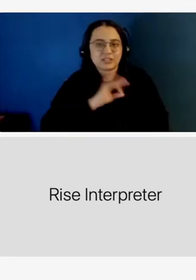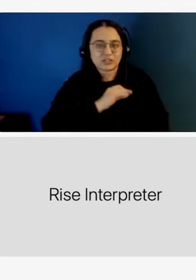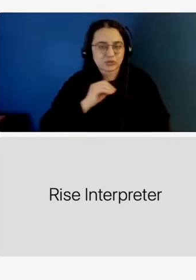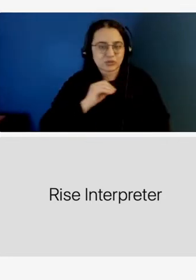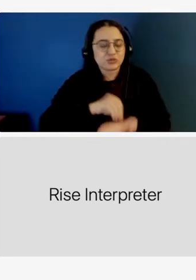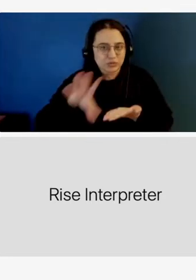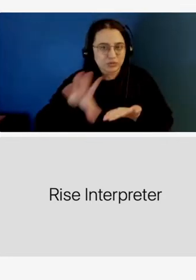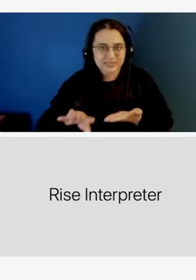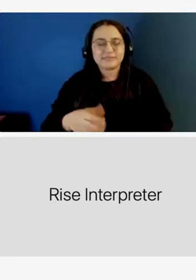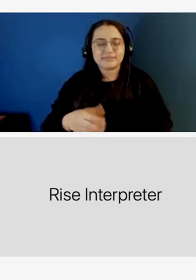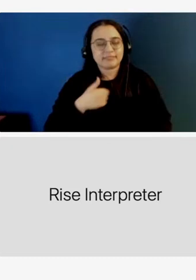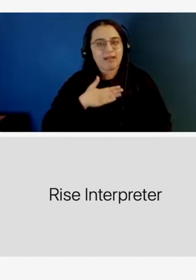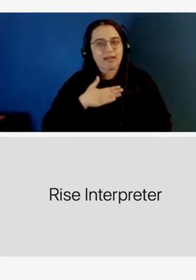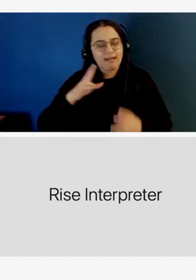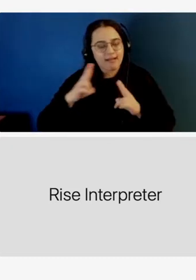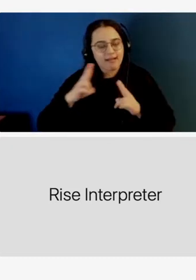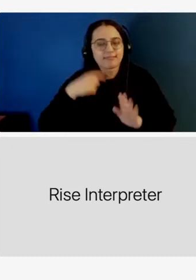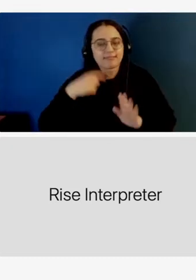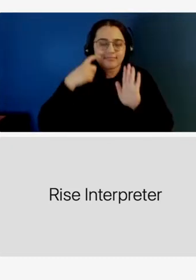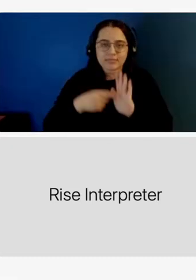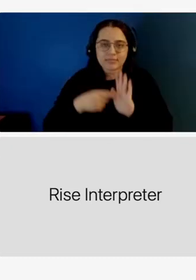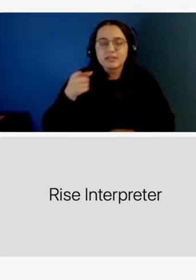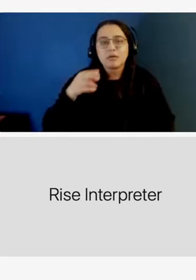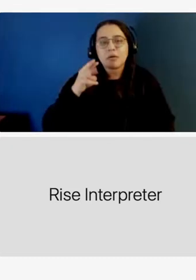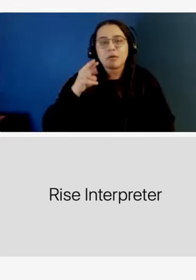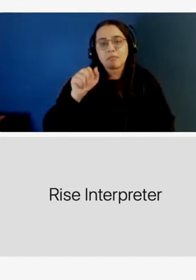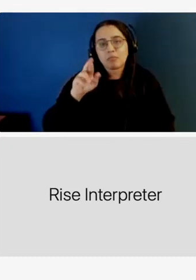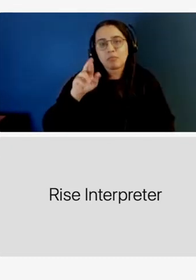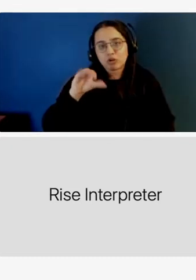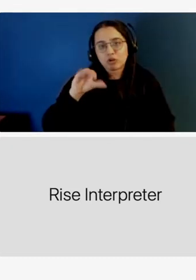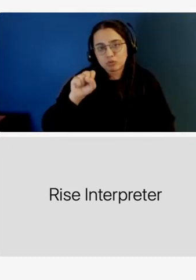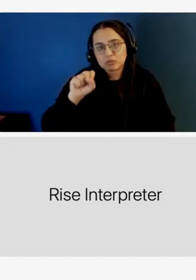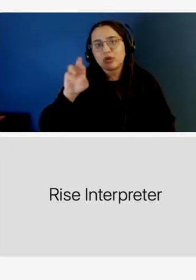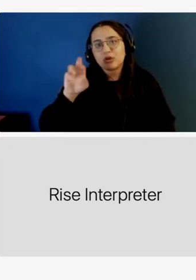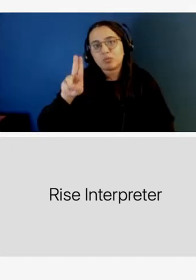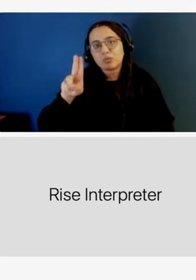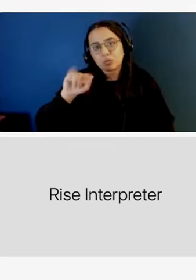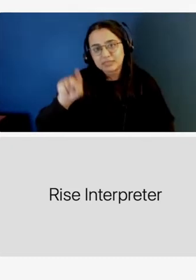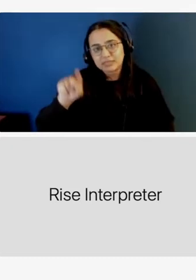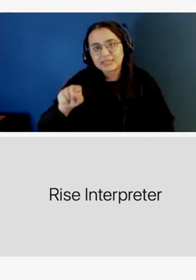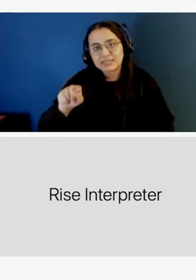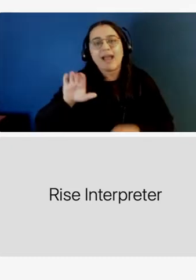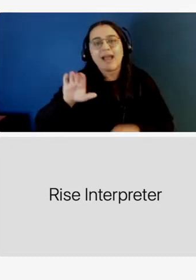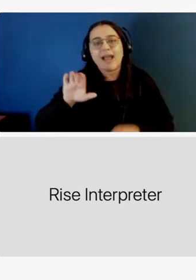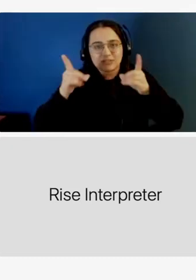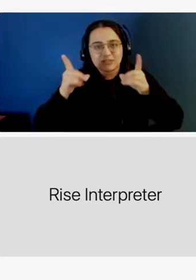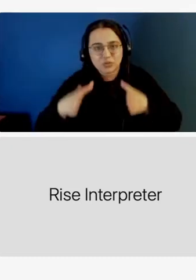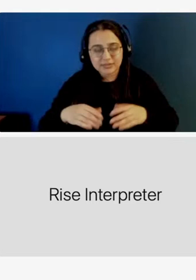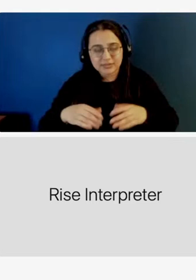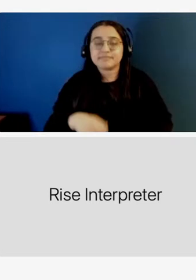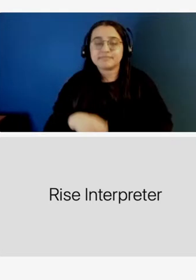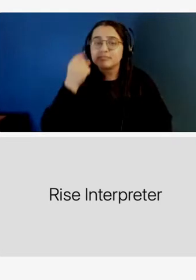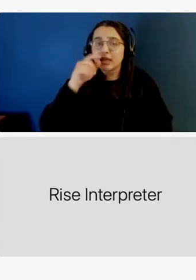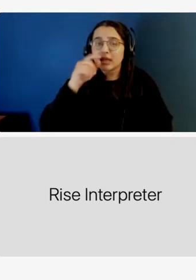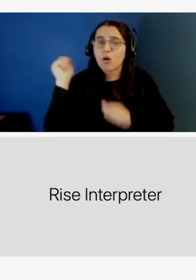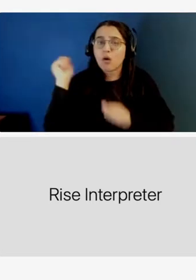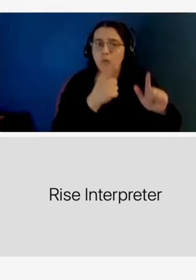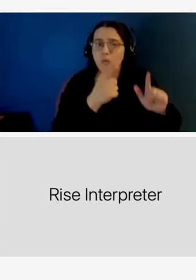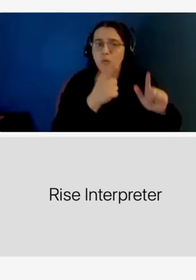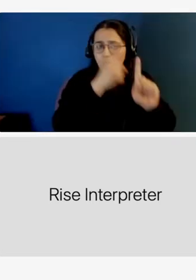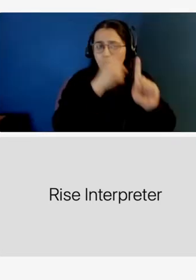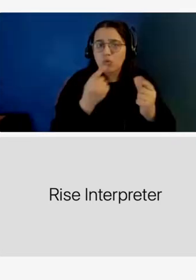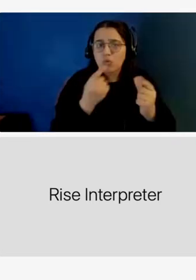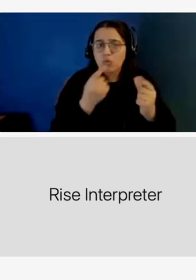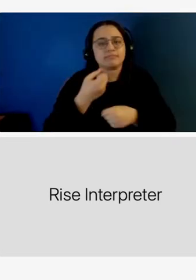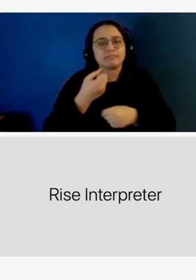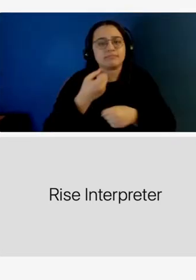Terrace High School's Activity Director tonight. Every educational institution's goal is to create tomorrow's future leaders. Mr. Ruiz